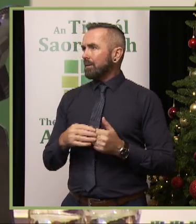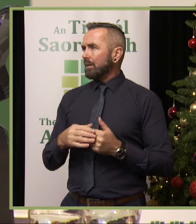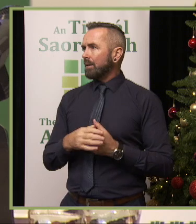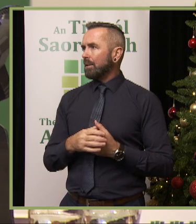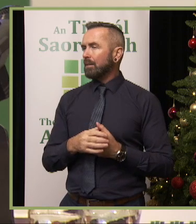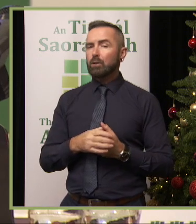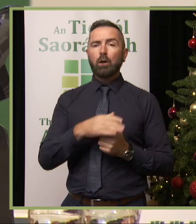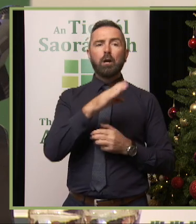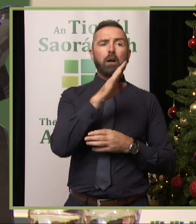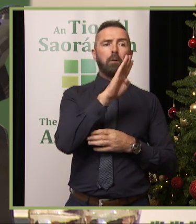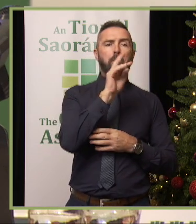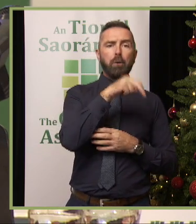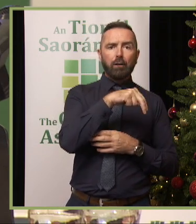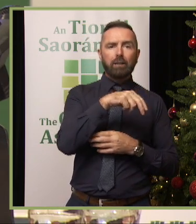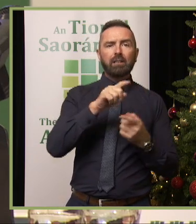Burren, Bride, and